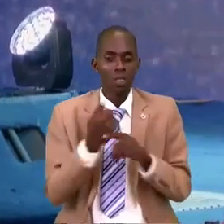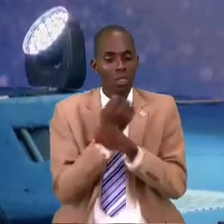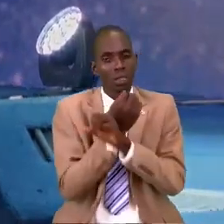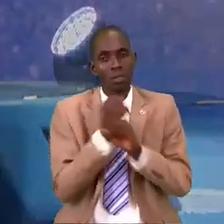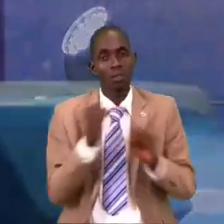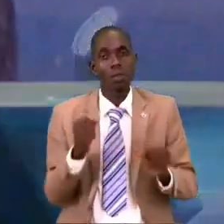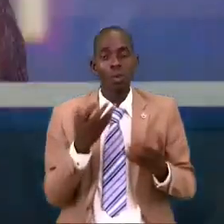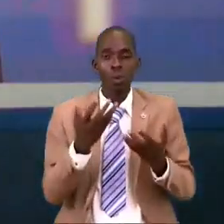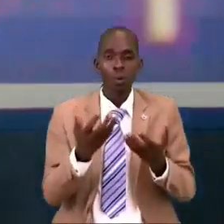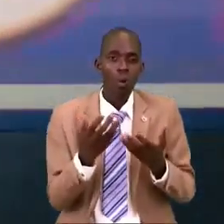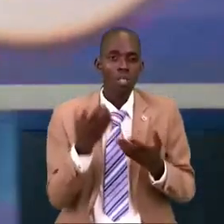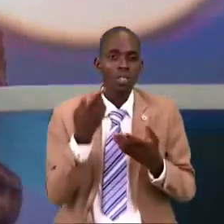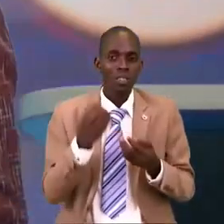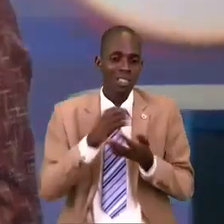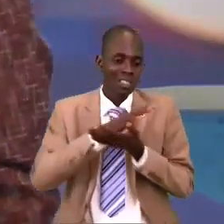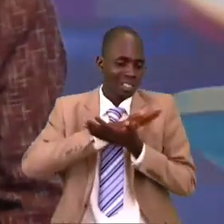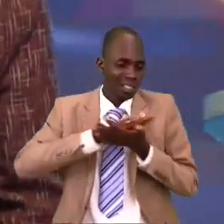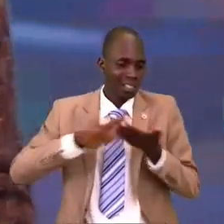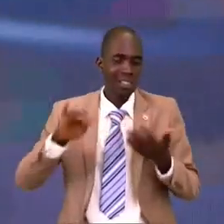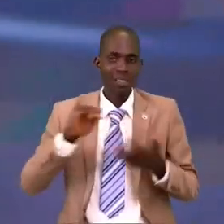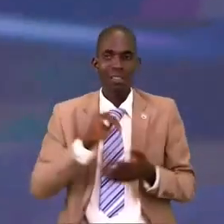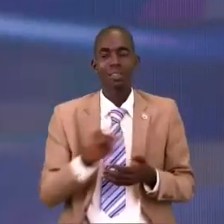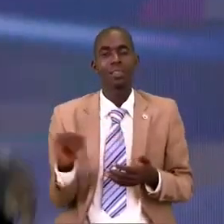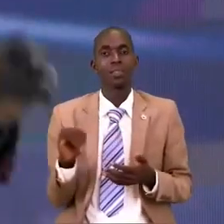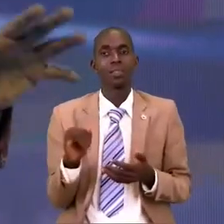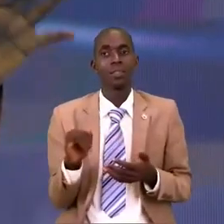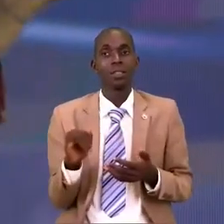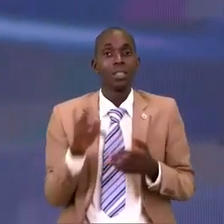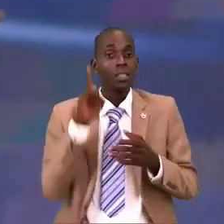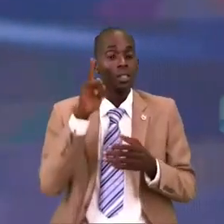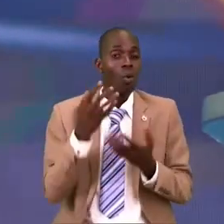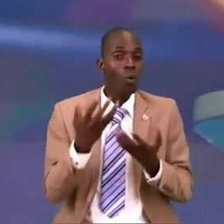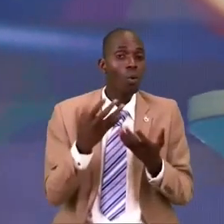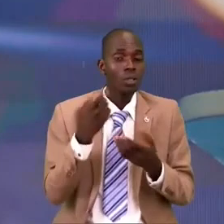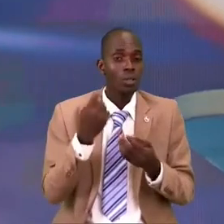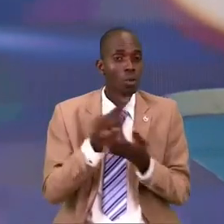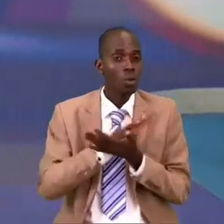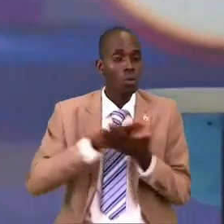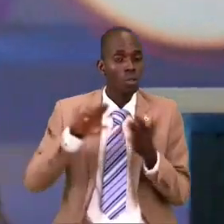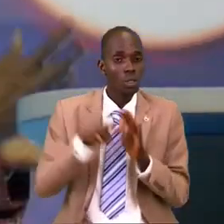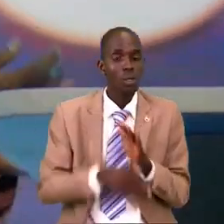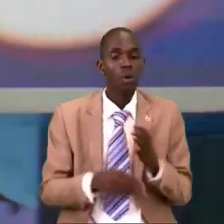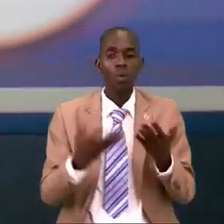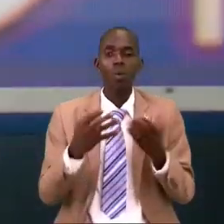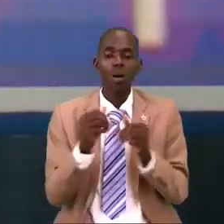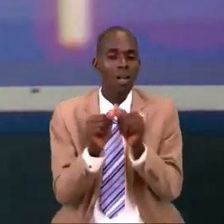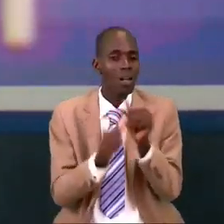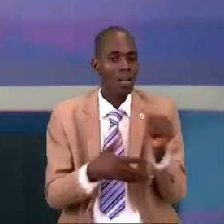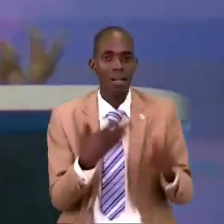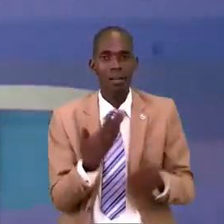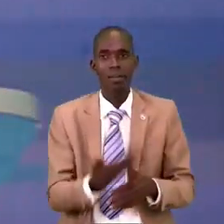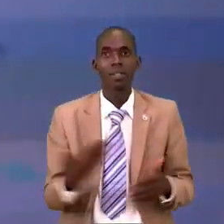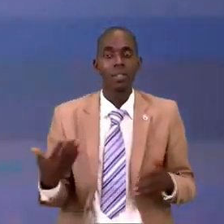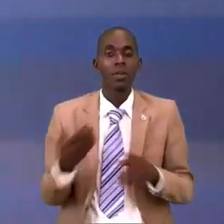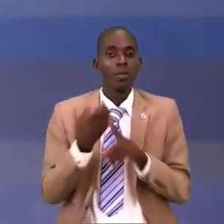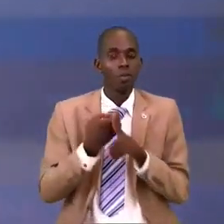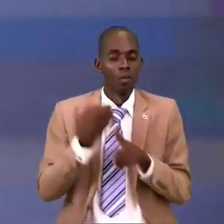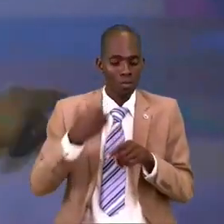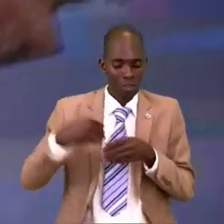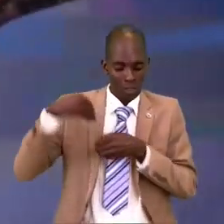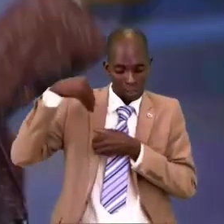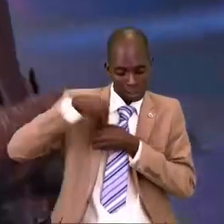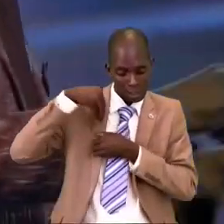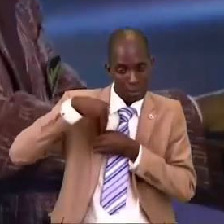everything from the inward part. That's why when he saves us, That's why when he redeems